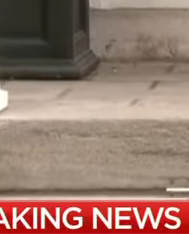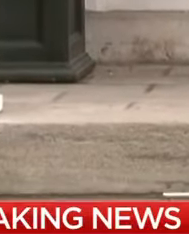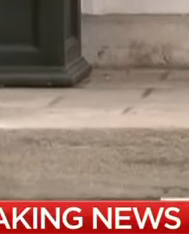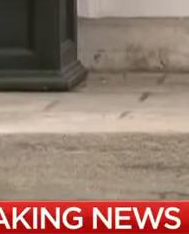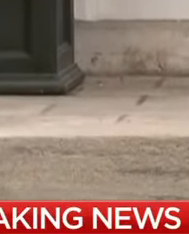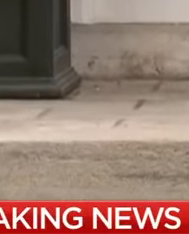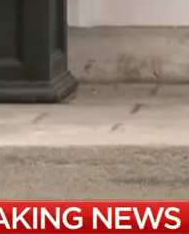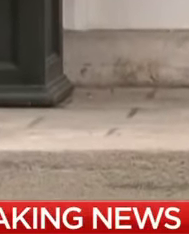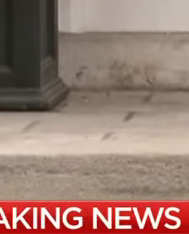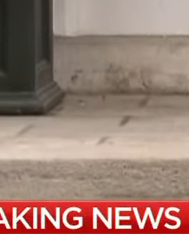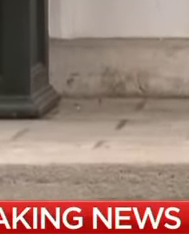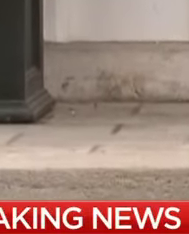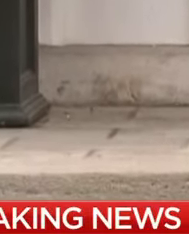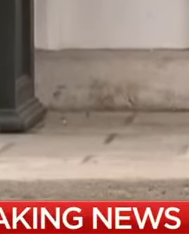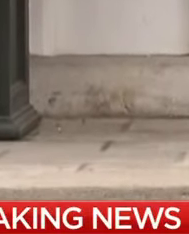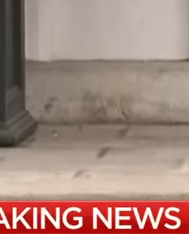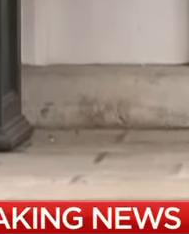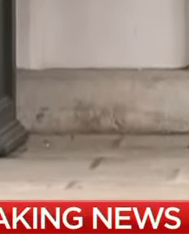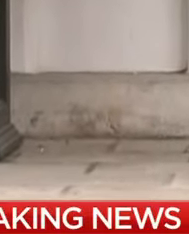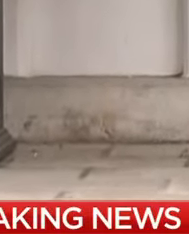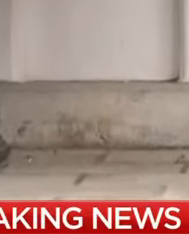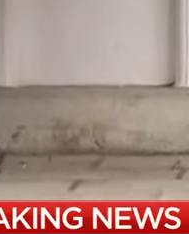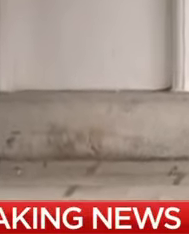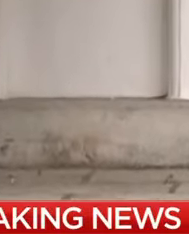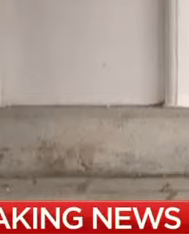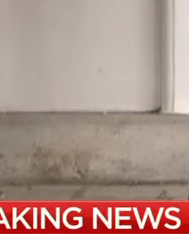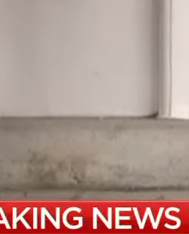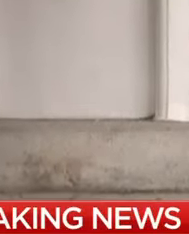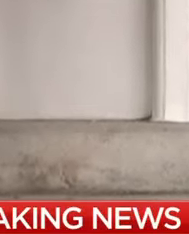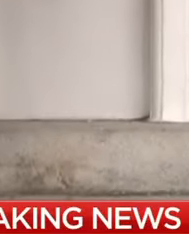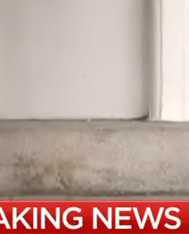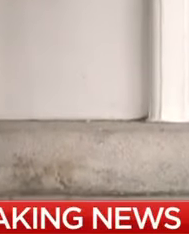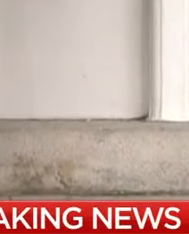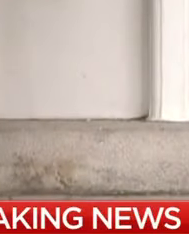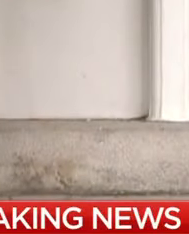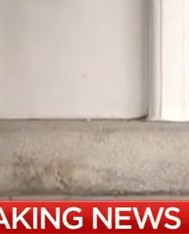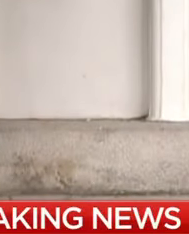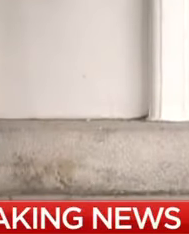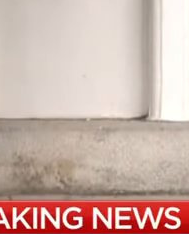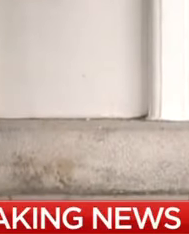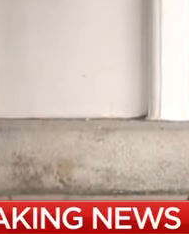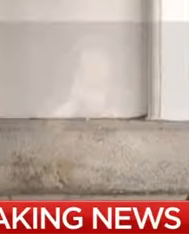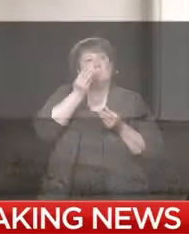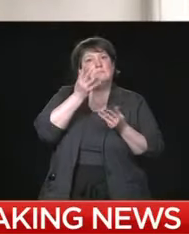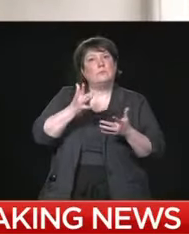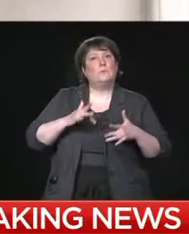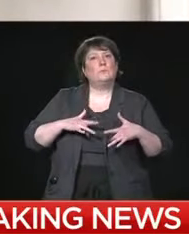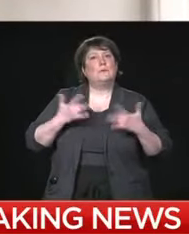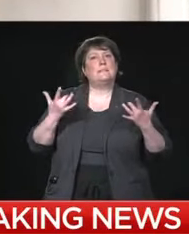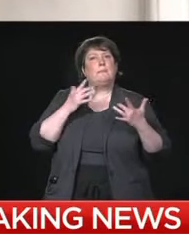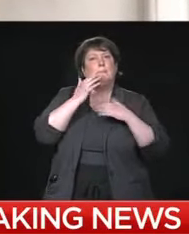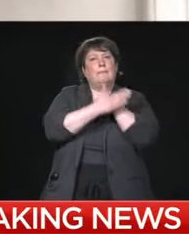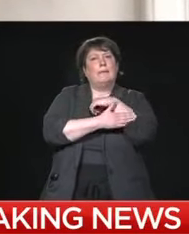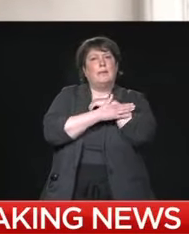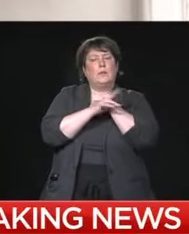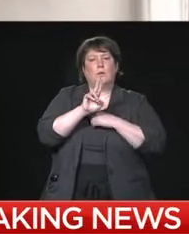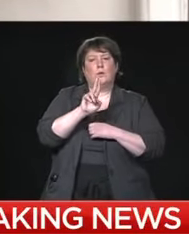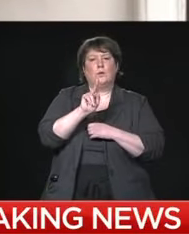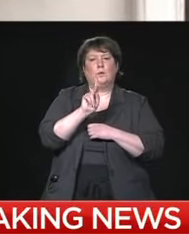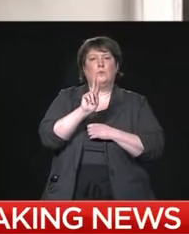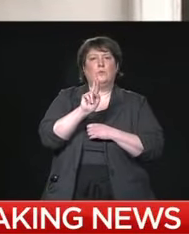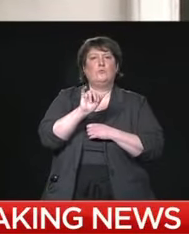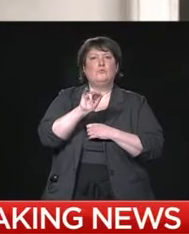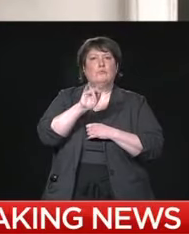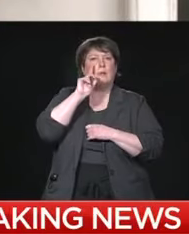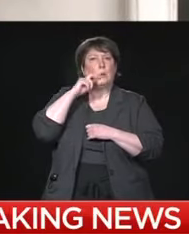joining us from Quebec City. I'm going to jump in. Prime Minister Trudeau is speaking now. Let's listen in. About the Ukrainian International Airlines tragedy